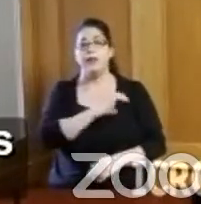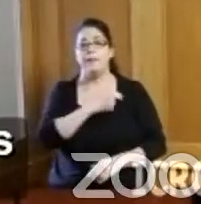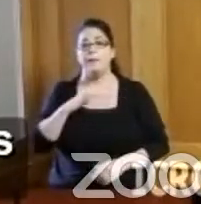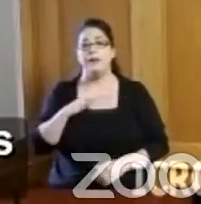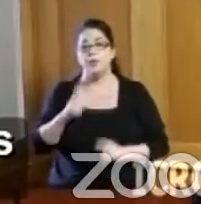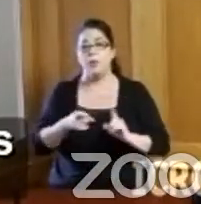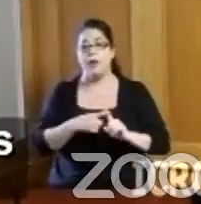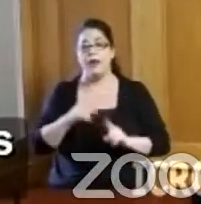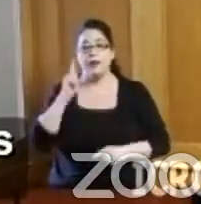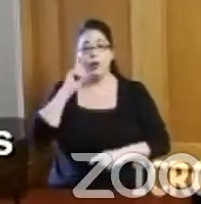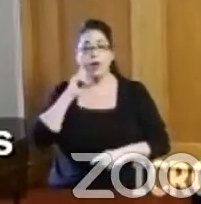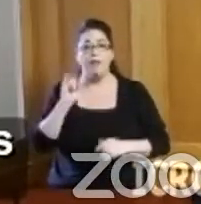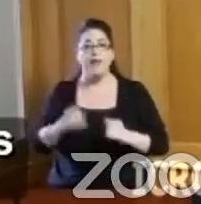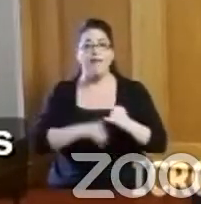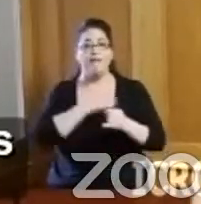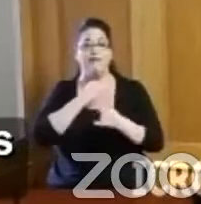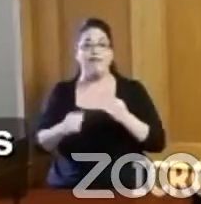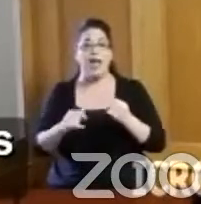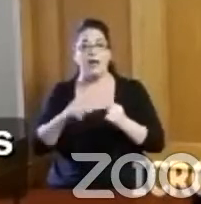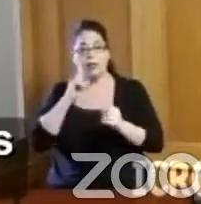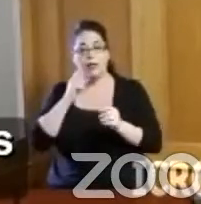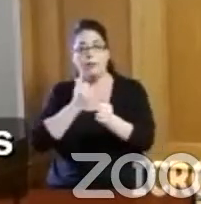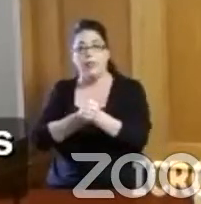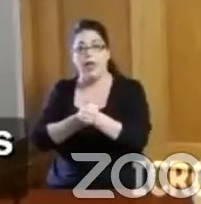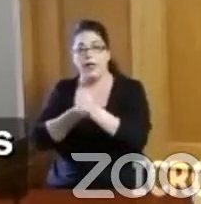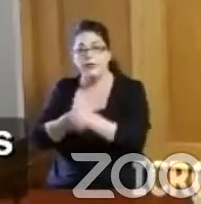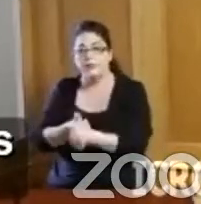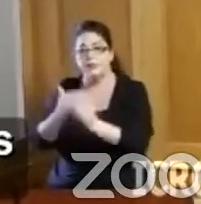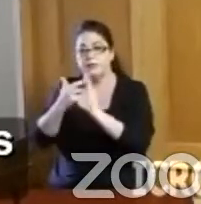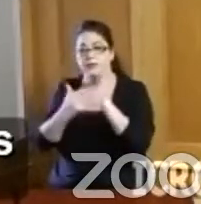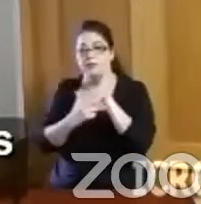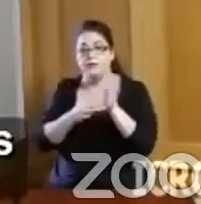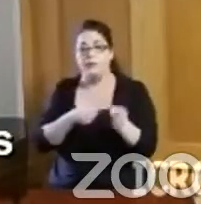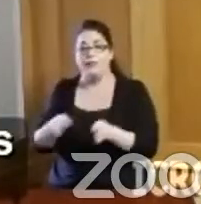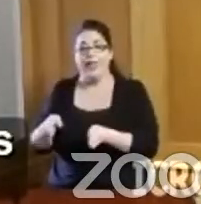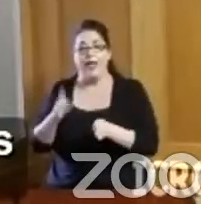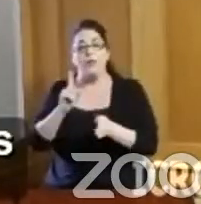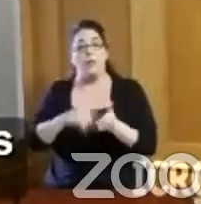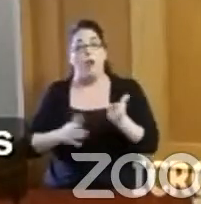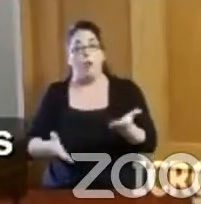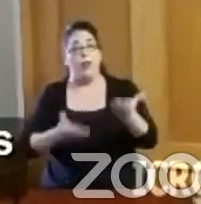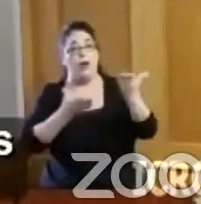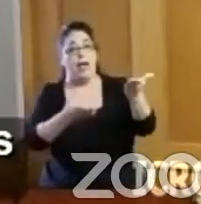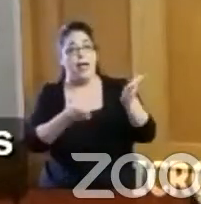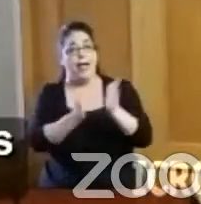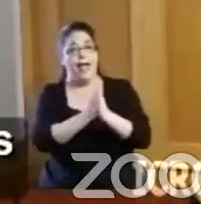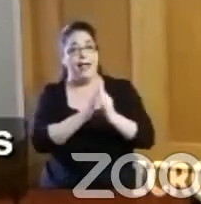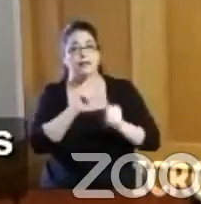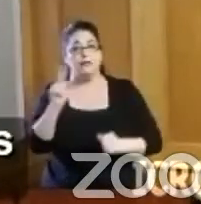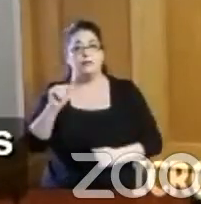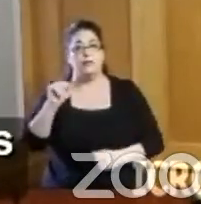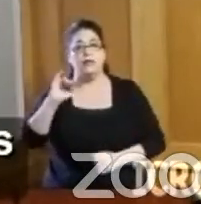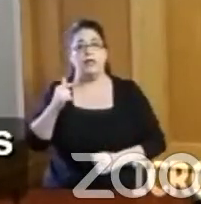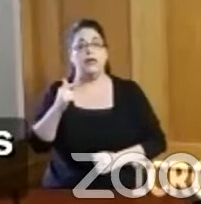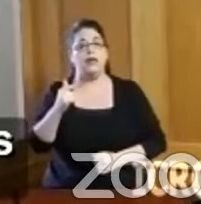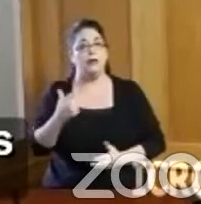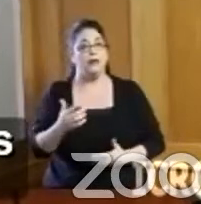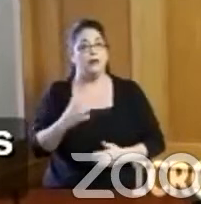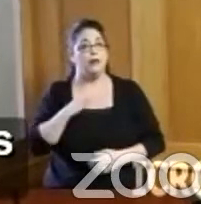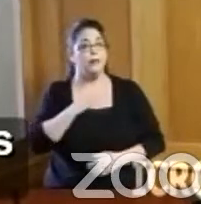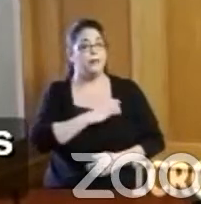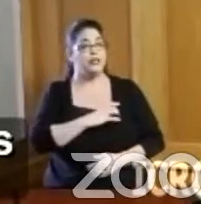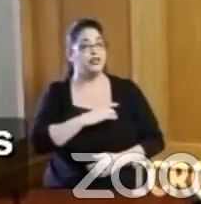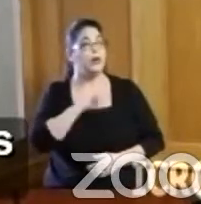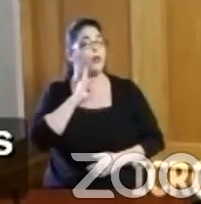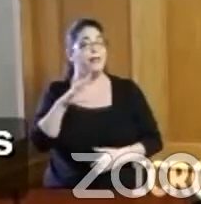consider the final zoning compliance plan. And that's one of the conditions of the recommendation that's before you today. So if you adopted the Zoning Commission's recommendation, it